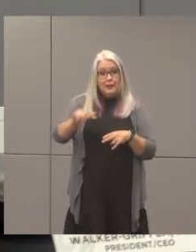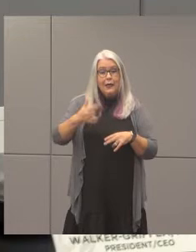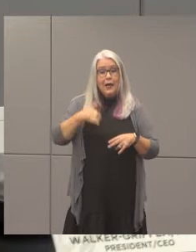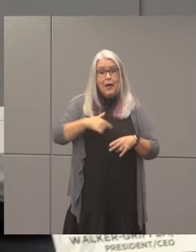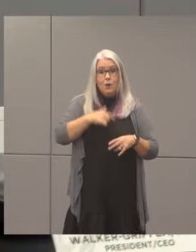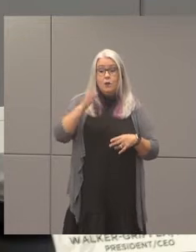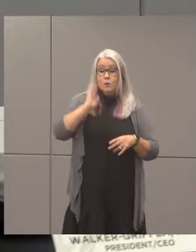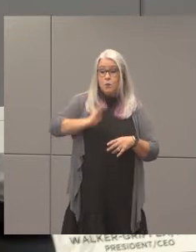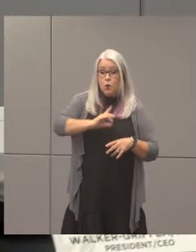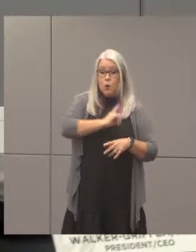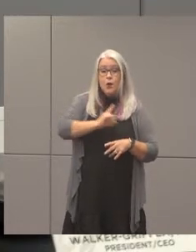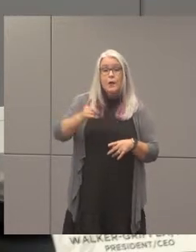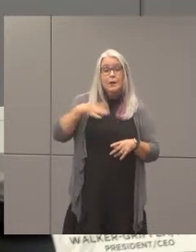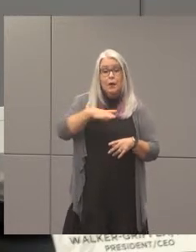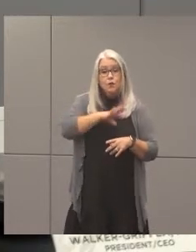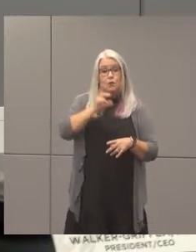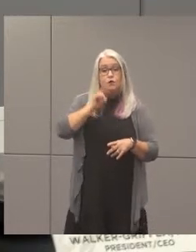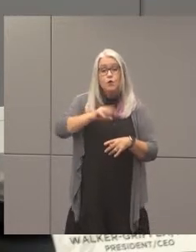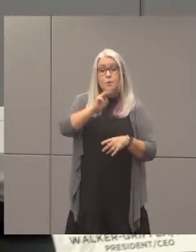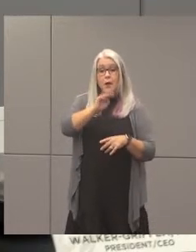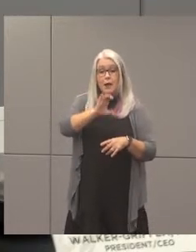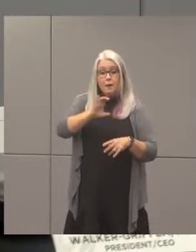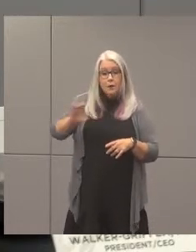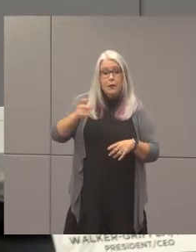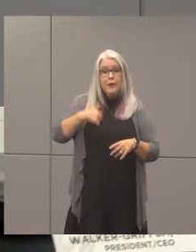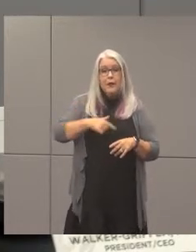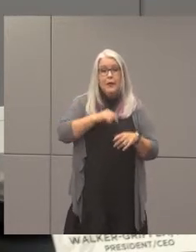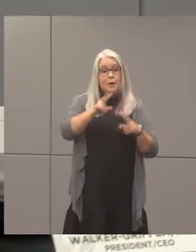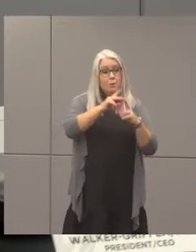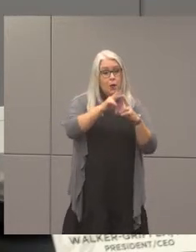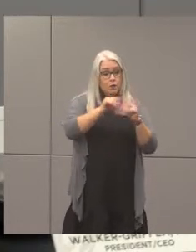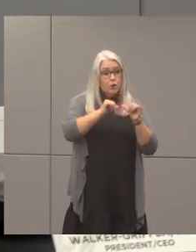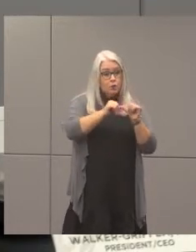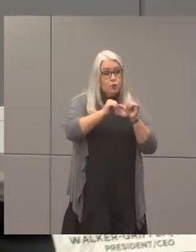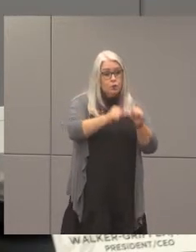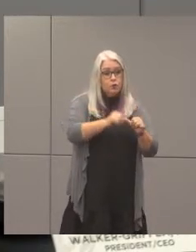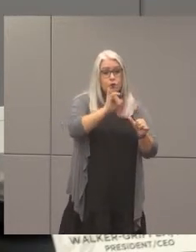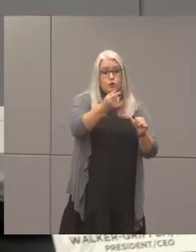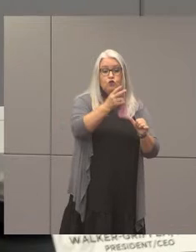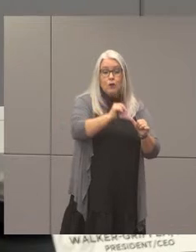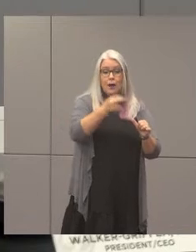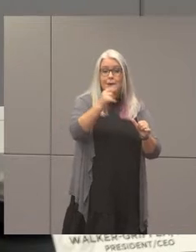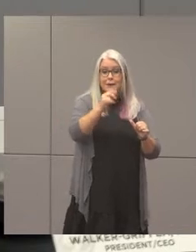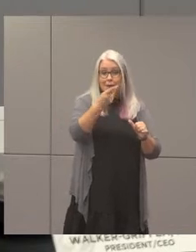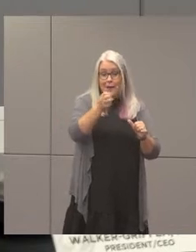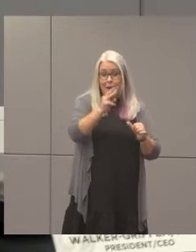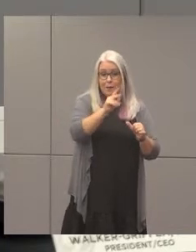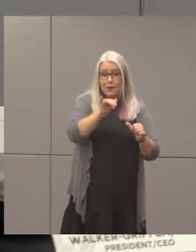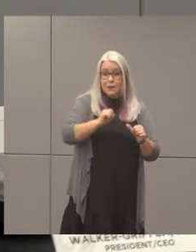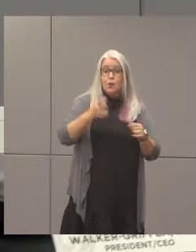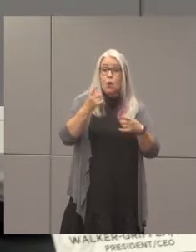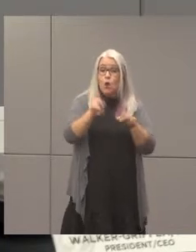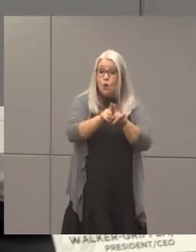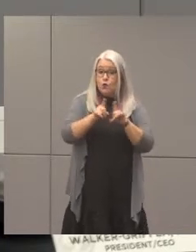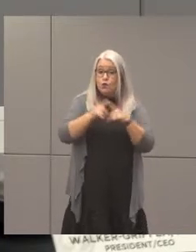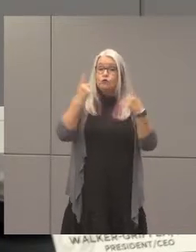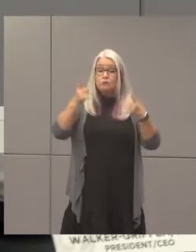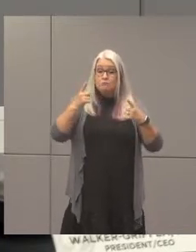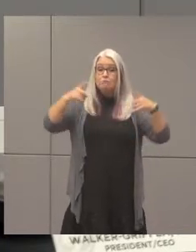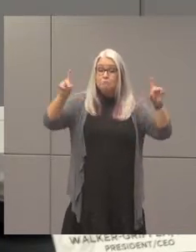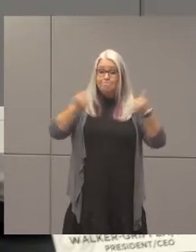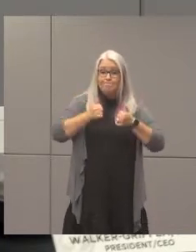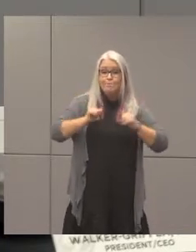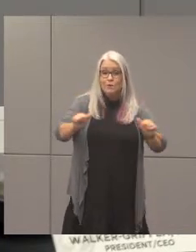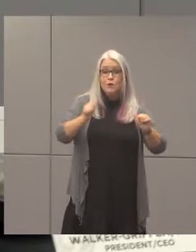board counsel for Mott Community College, along with my partner and longtime legal mentor, John Thomas, who also led the successful effort to expand the